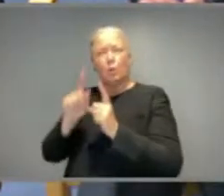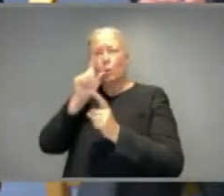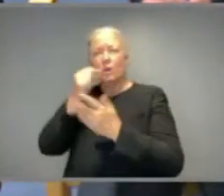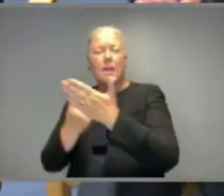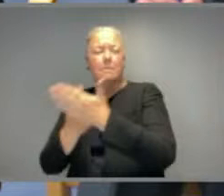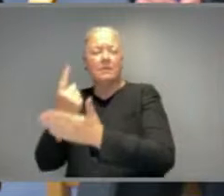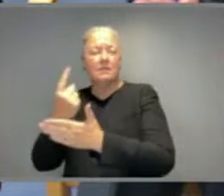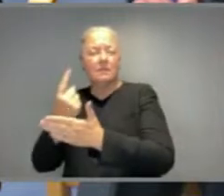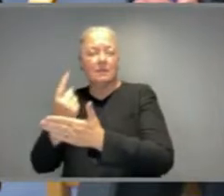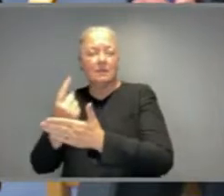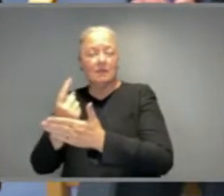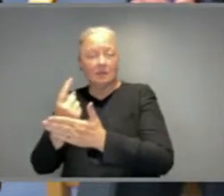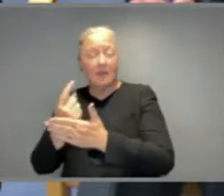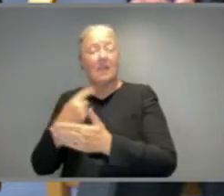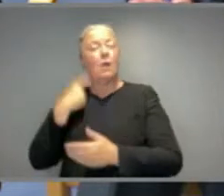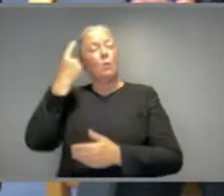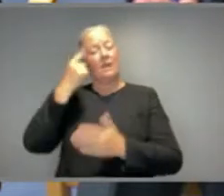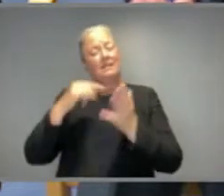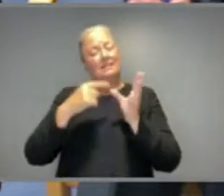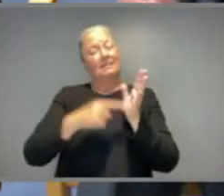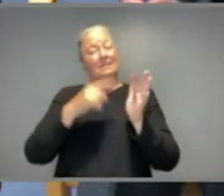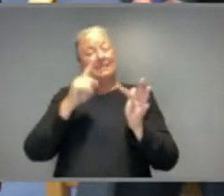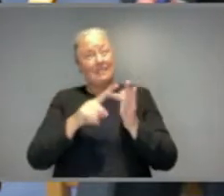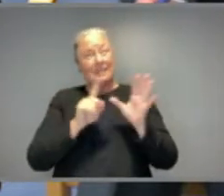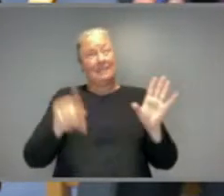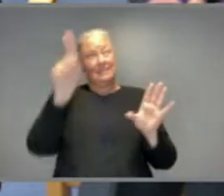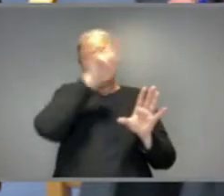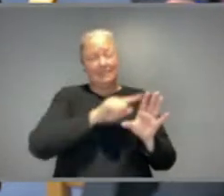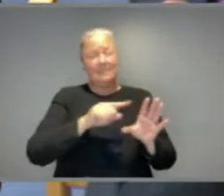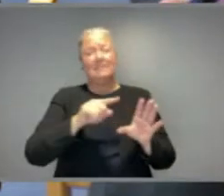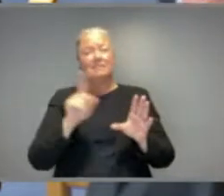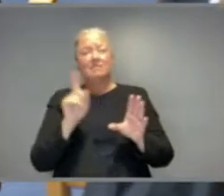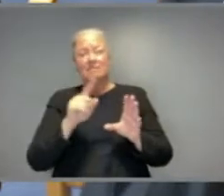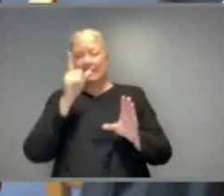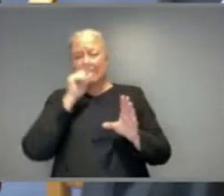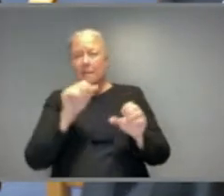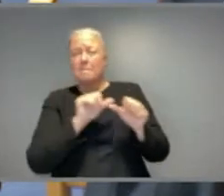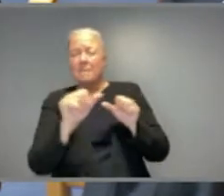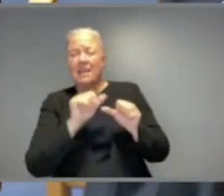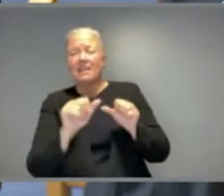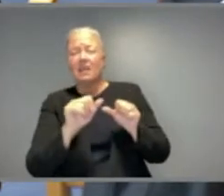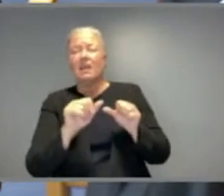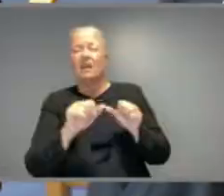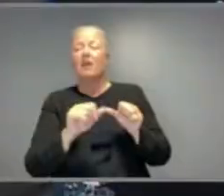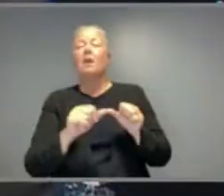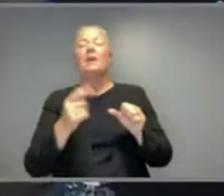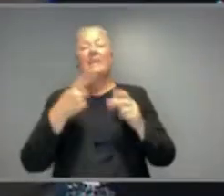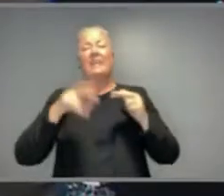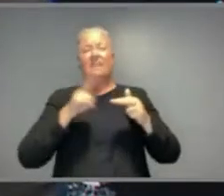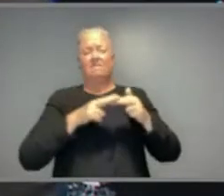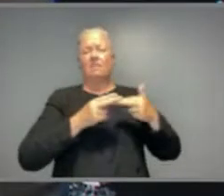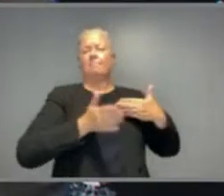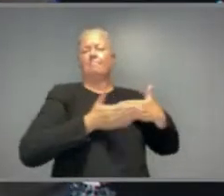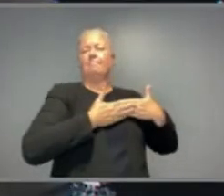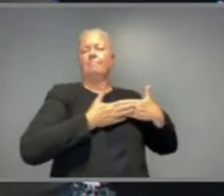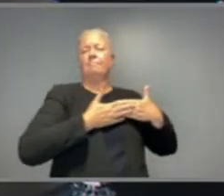states achieve better results in terms of hospitalisations and deaths by continuing with state border closures?